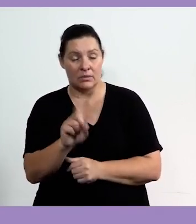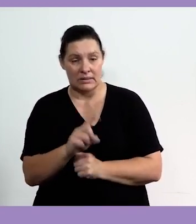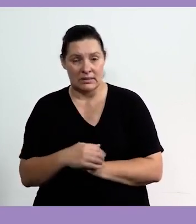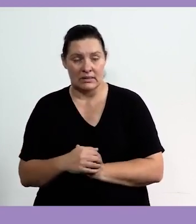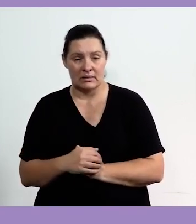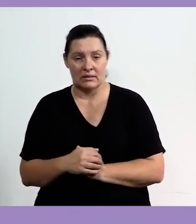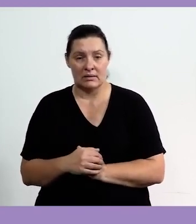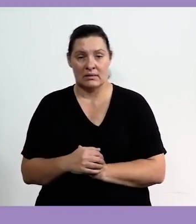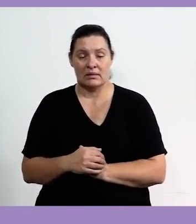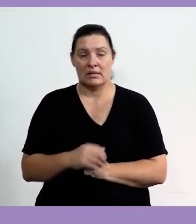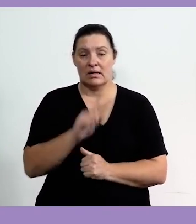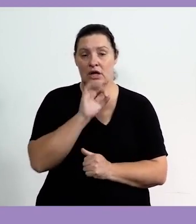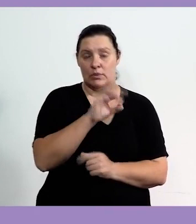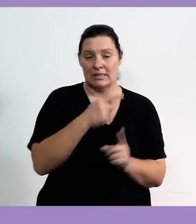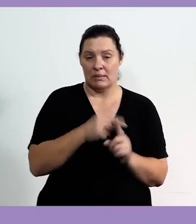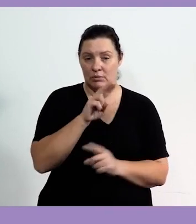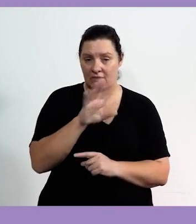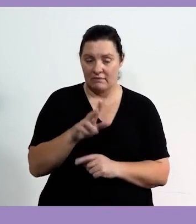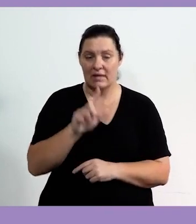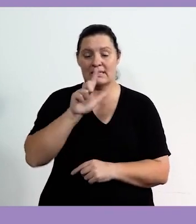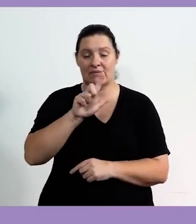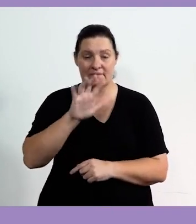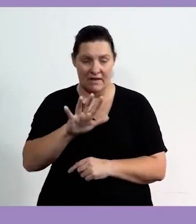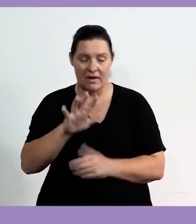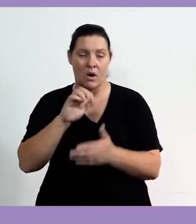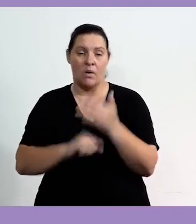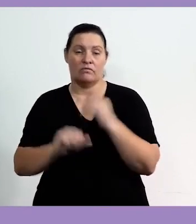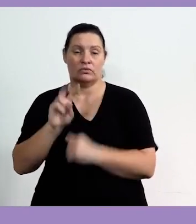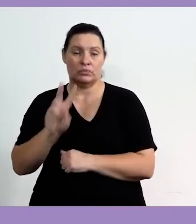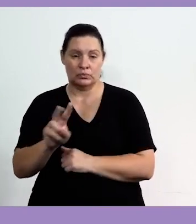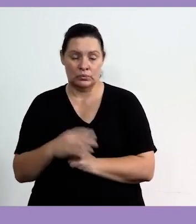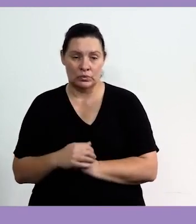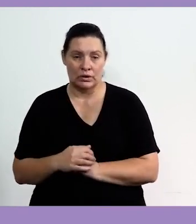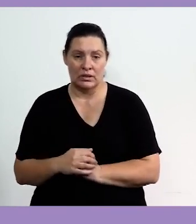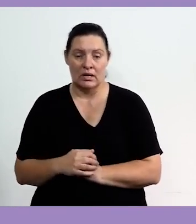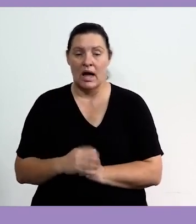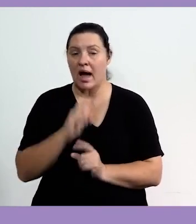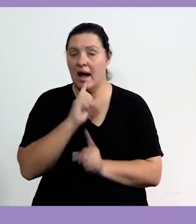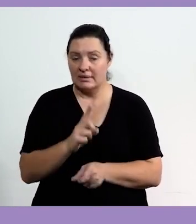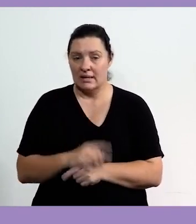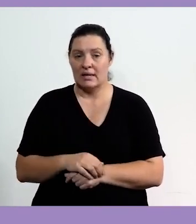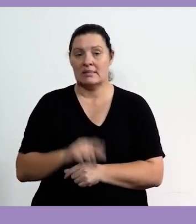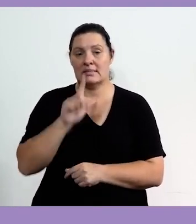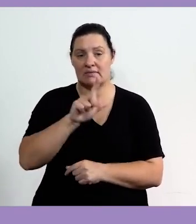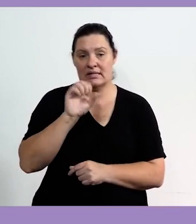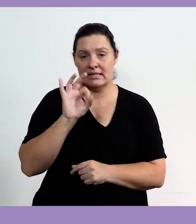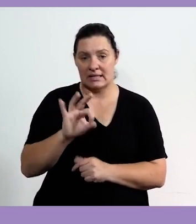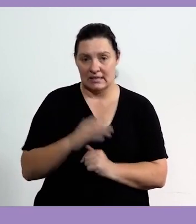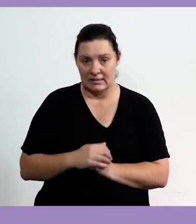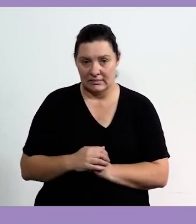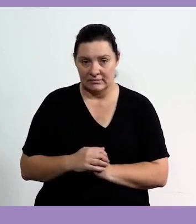our answer there is going to be, what is 3 times 25? That is 75. And then when we subtract 2, that is going to give